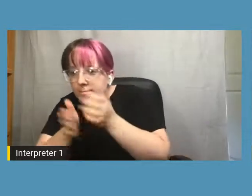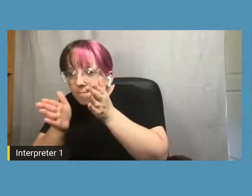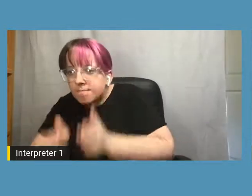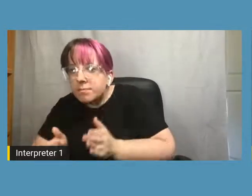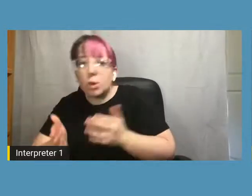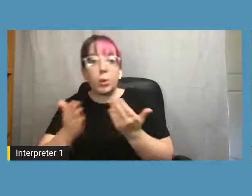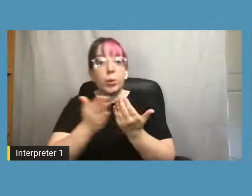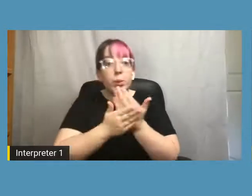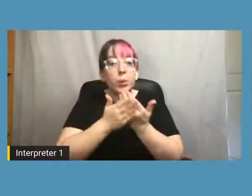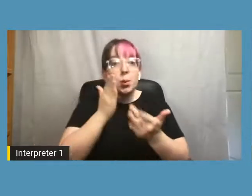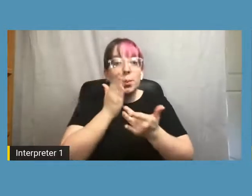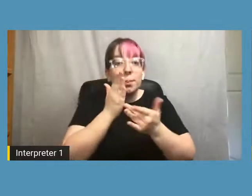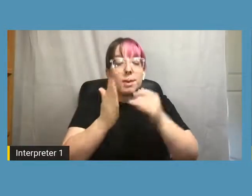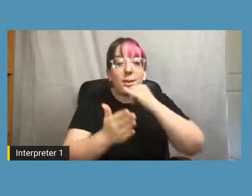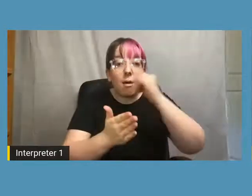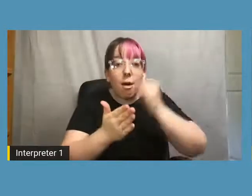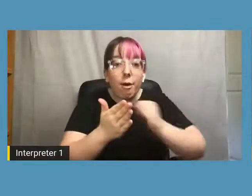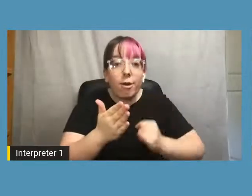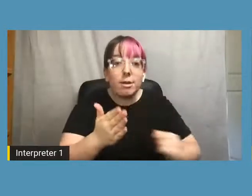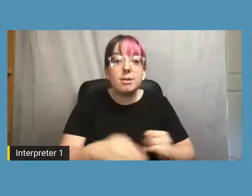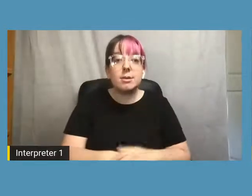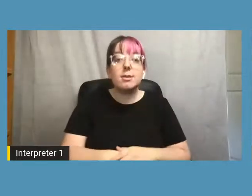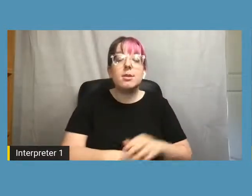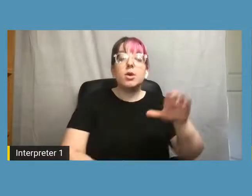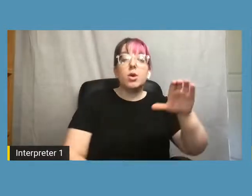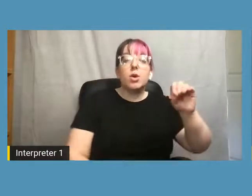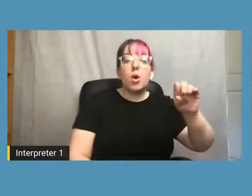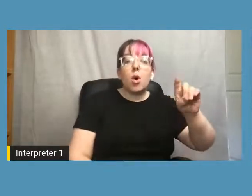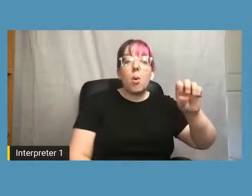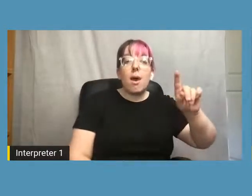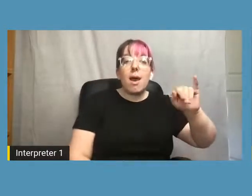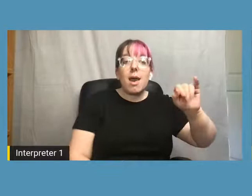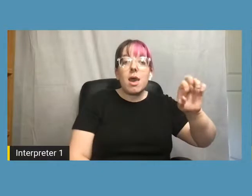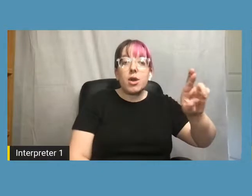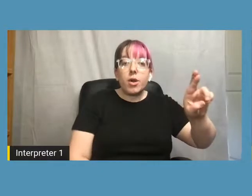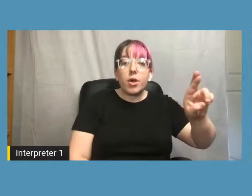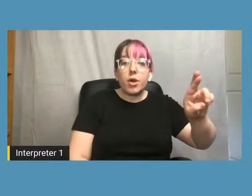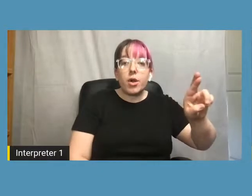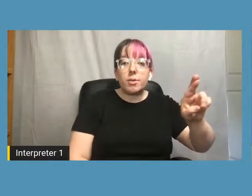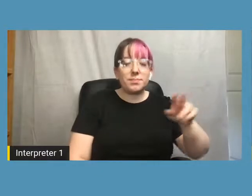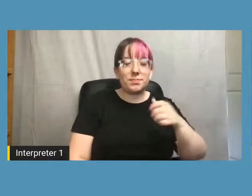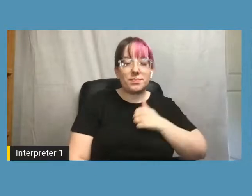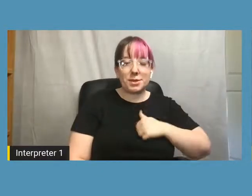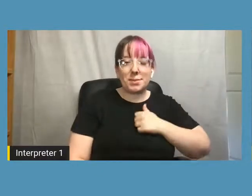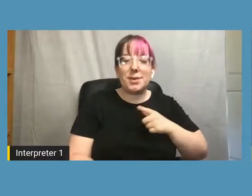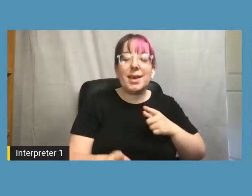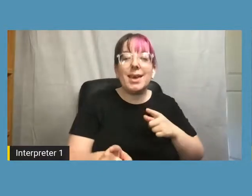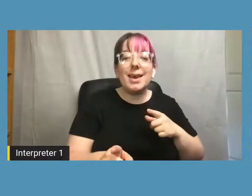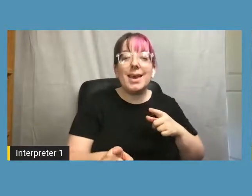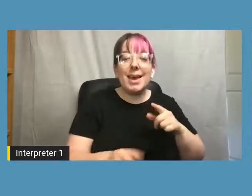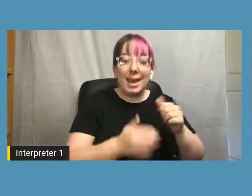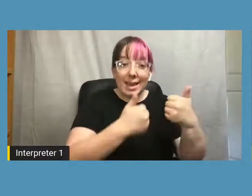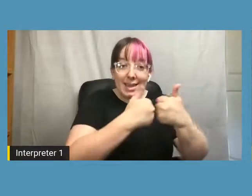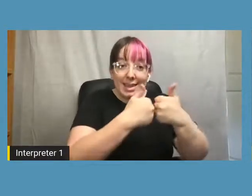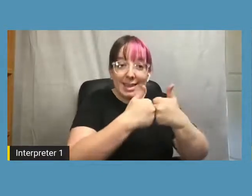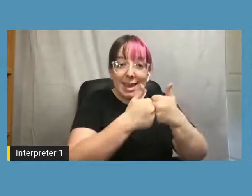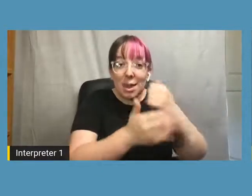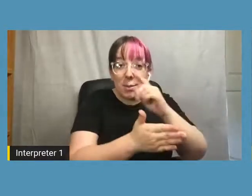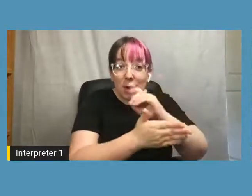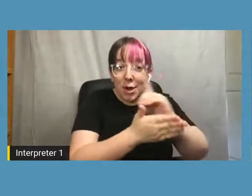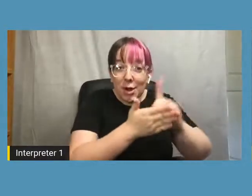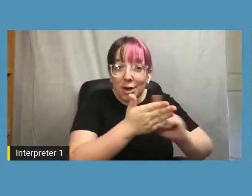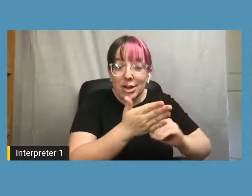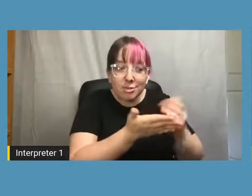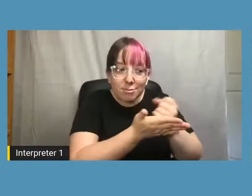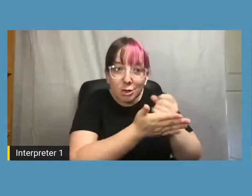Art and the co-editor of the Game Arts Curators Kit. The Game Arts Curators Kit. He